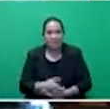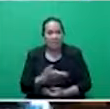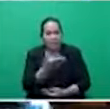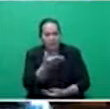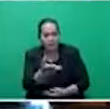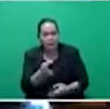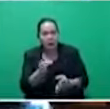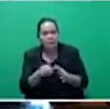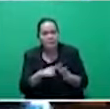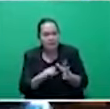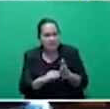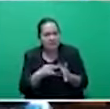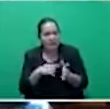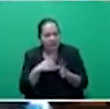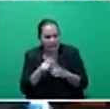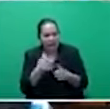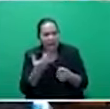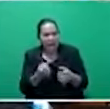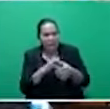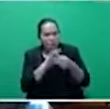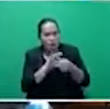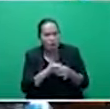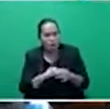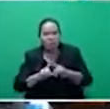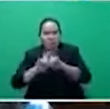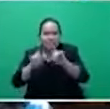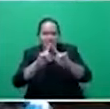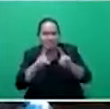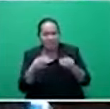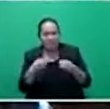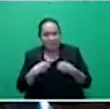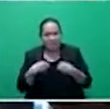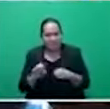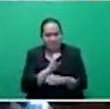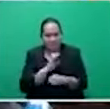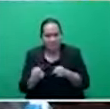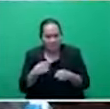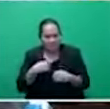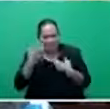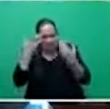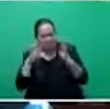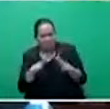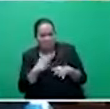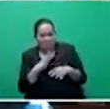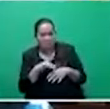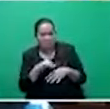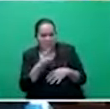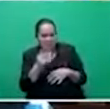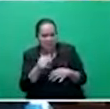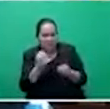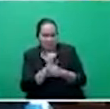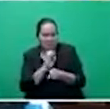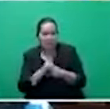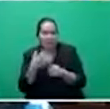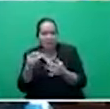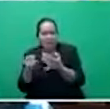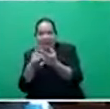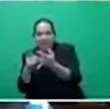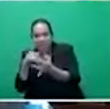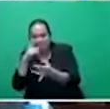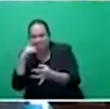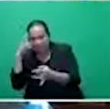of assets, maybe some overseas, maybe under other people's names, I don't know. But the fact is that he has got assets.